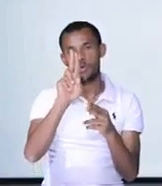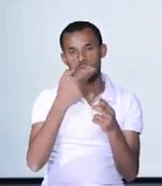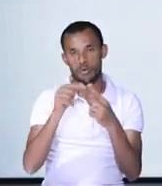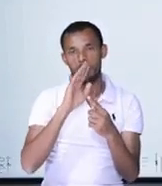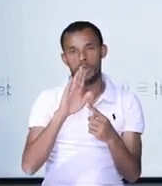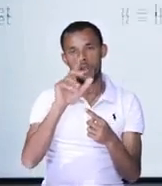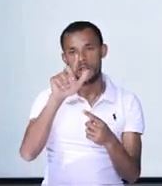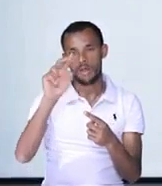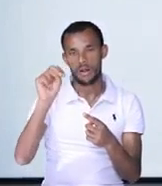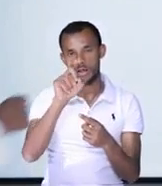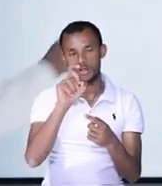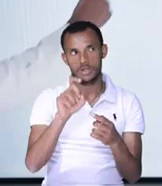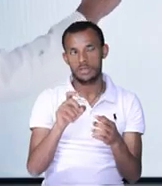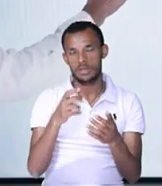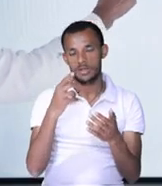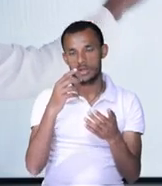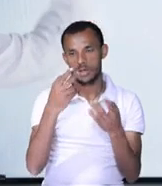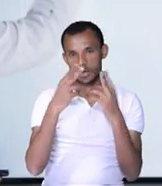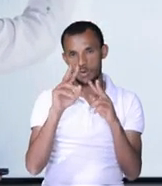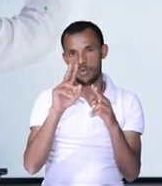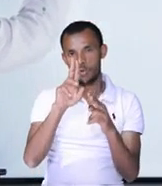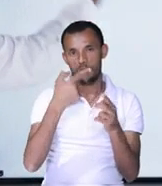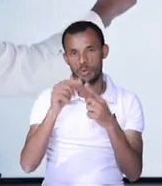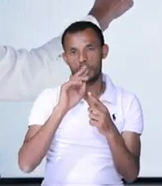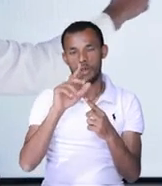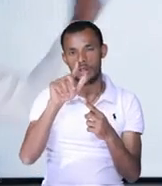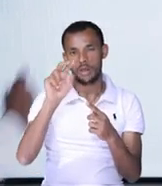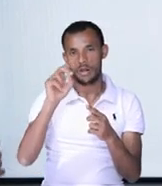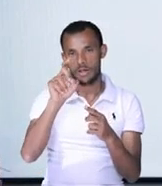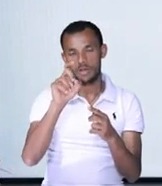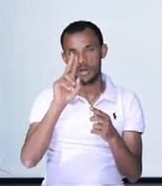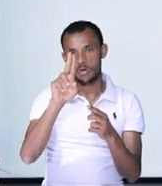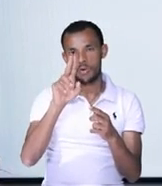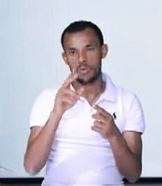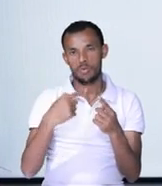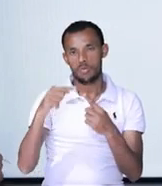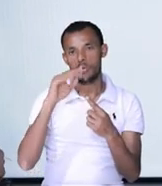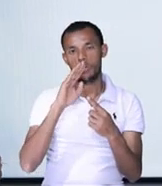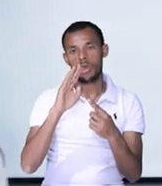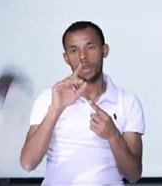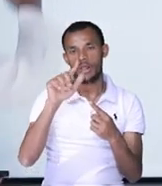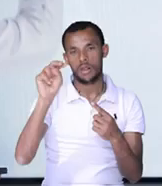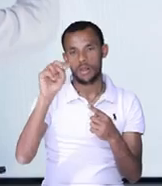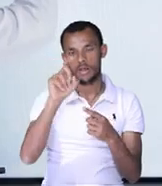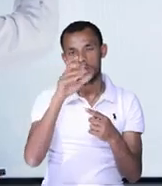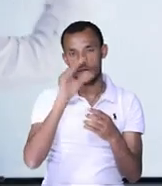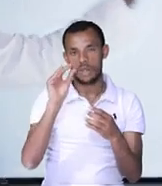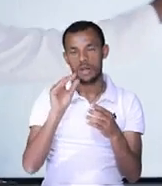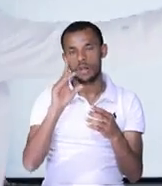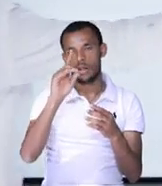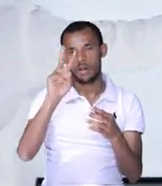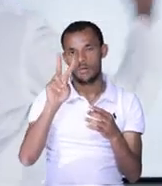x. So here, assume u to be ln x, so u is equal to ln x, and